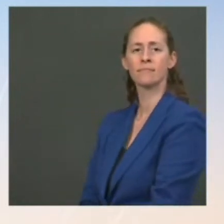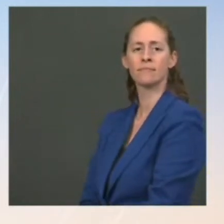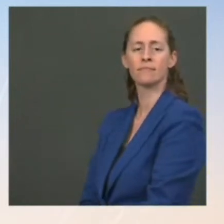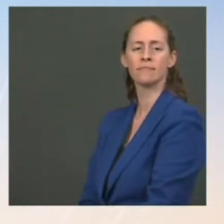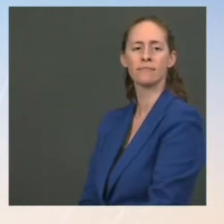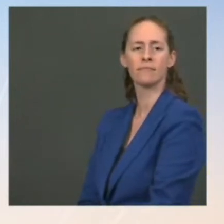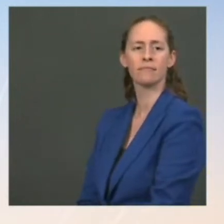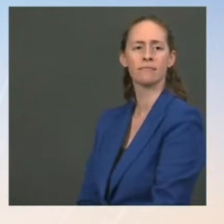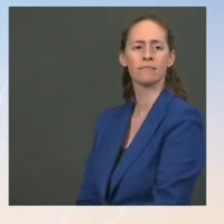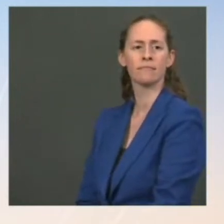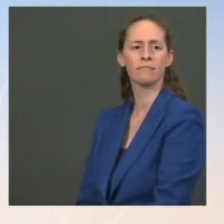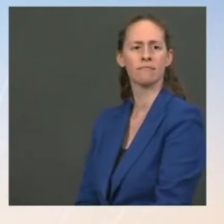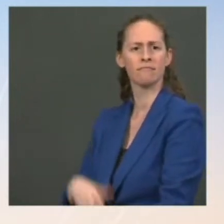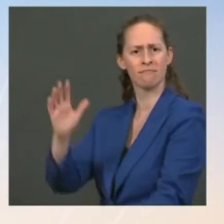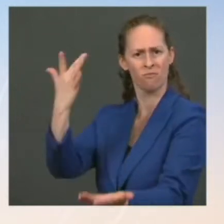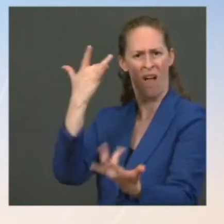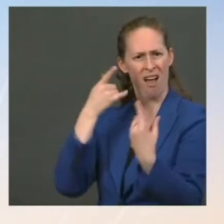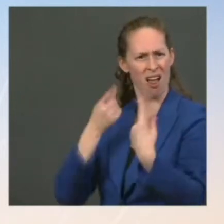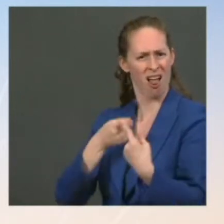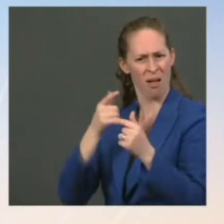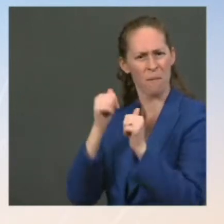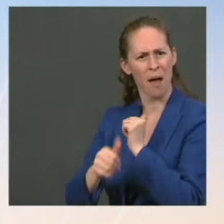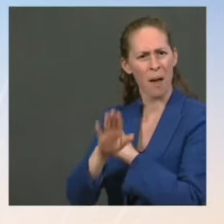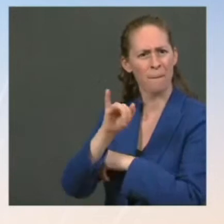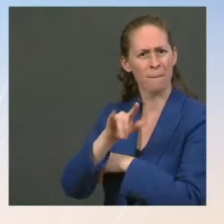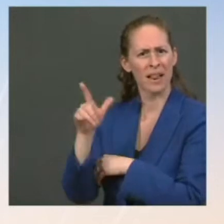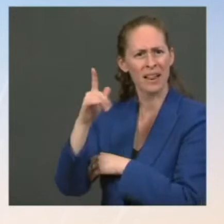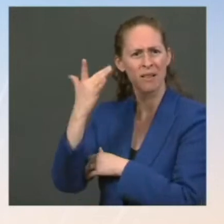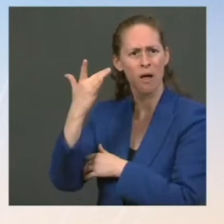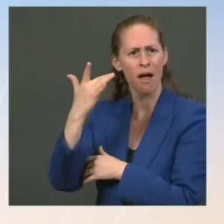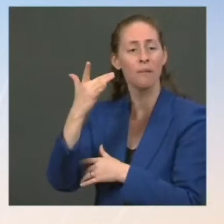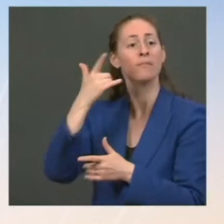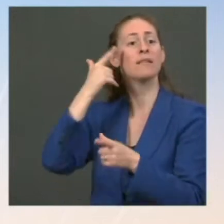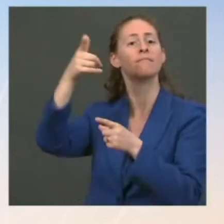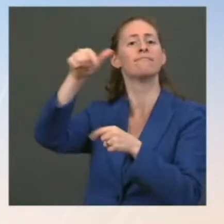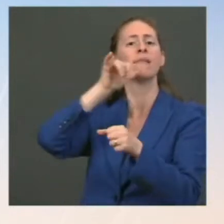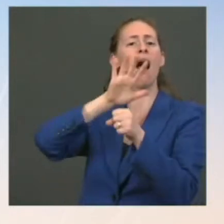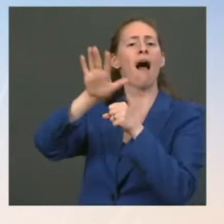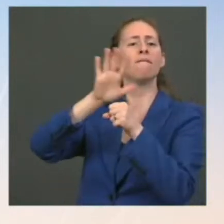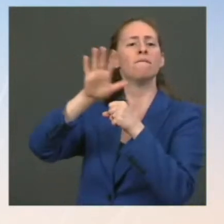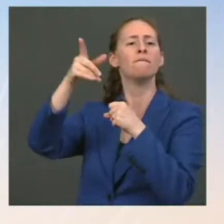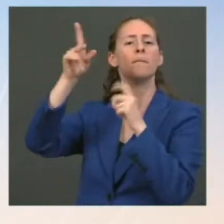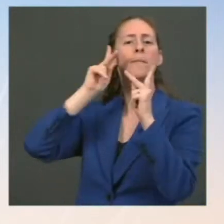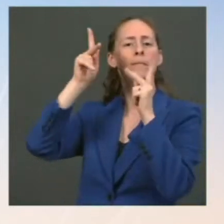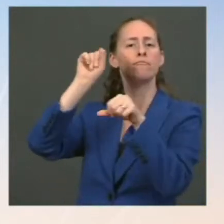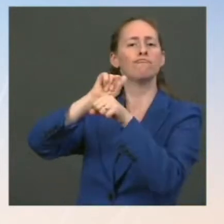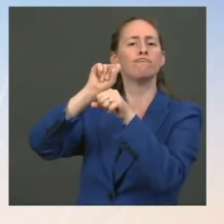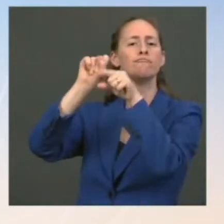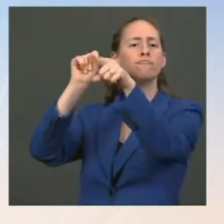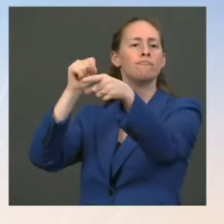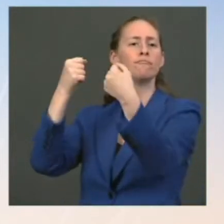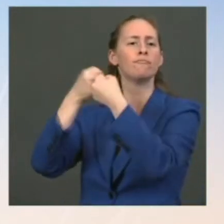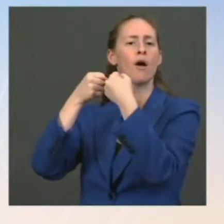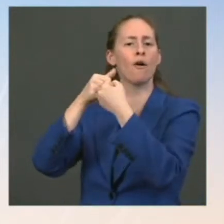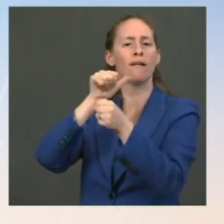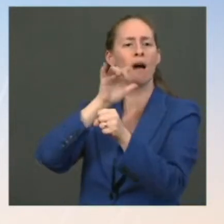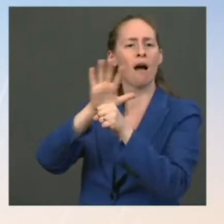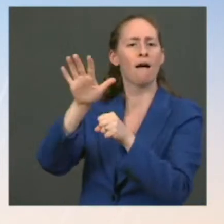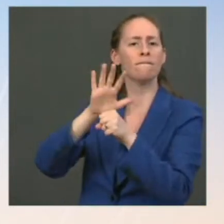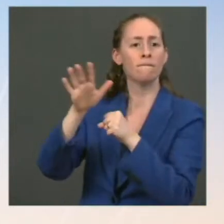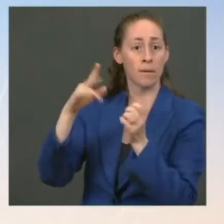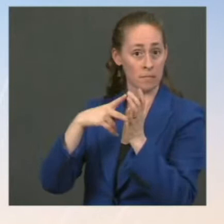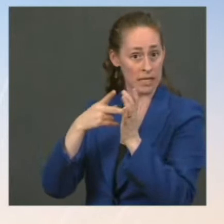is because there's not enough border security provisions in it. Is the president going to bolster